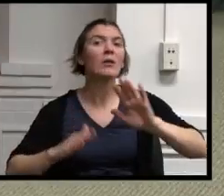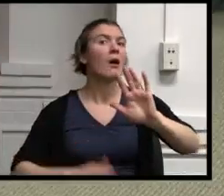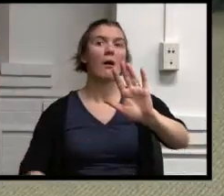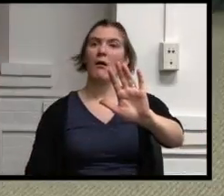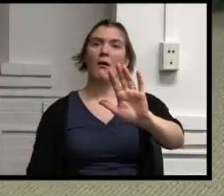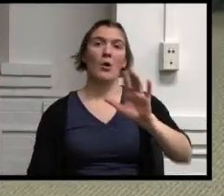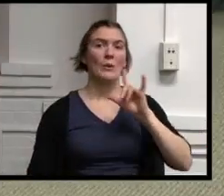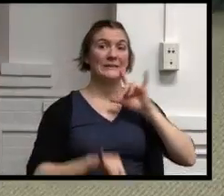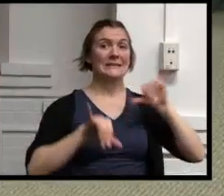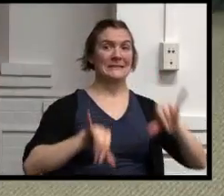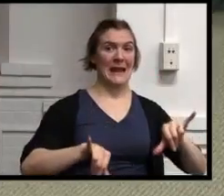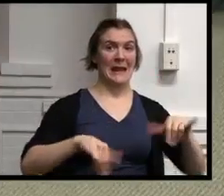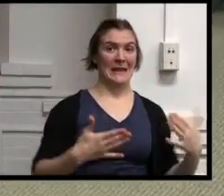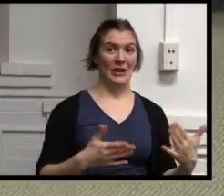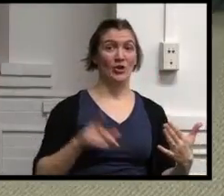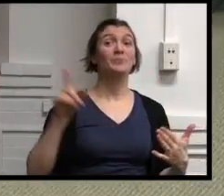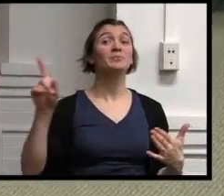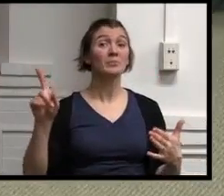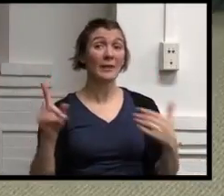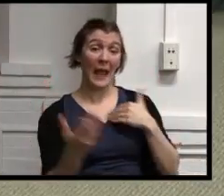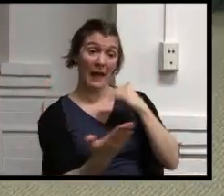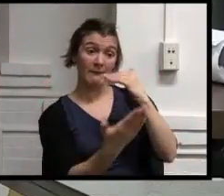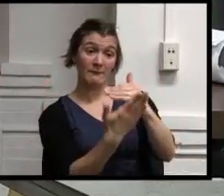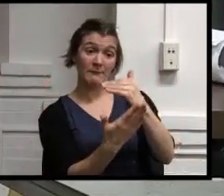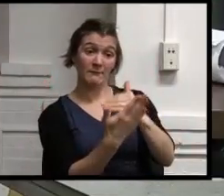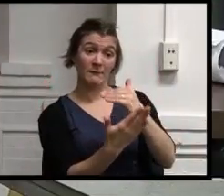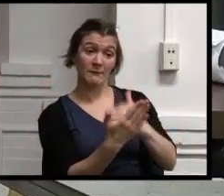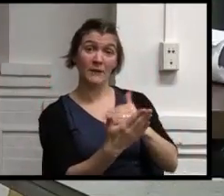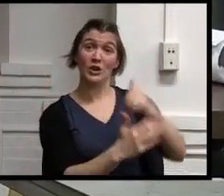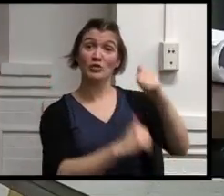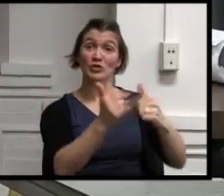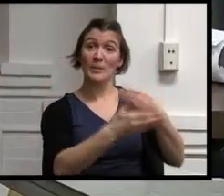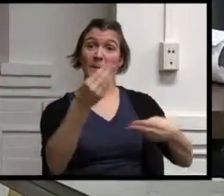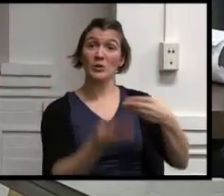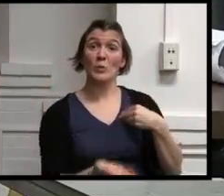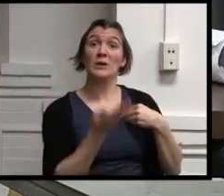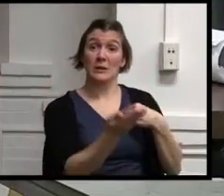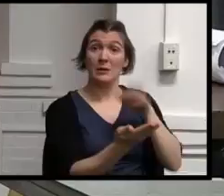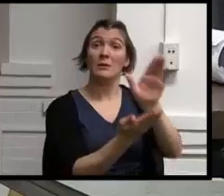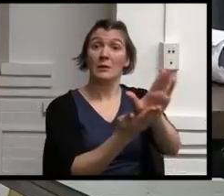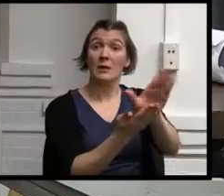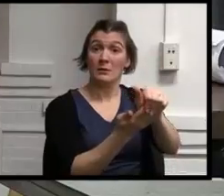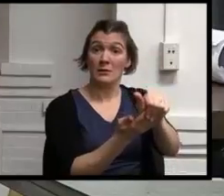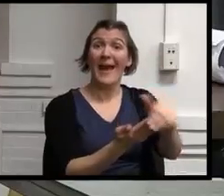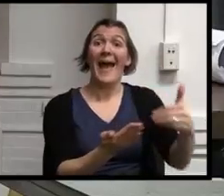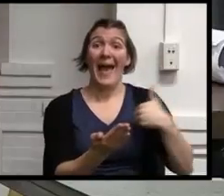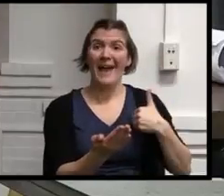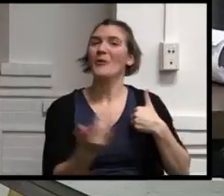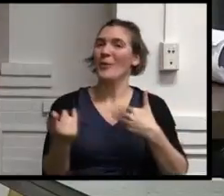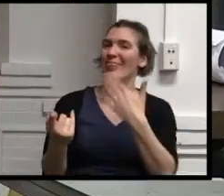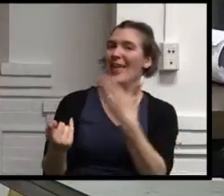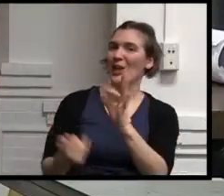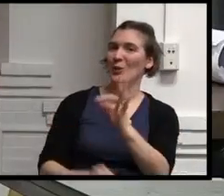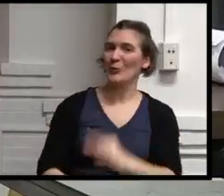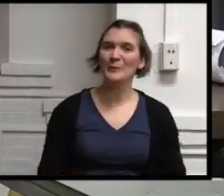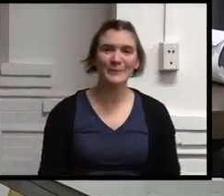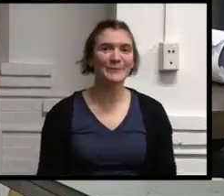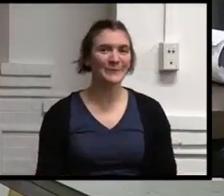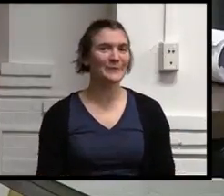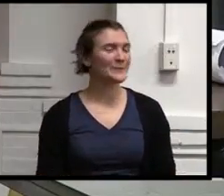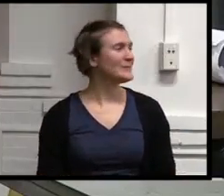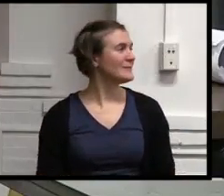sure we clarify that. And the itemized construction budget was submitted as part of the application process. What I saw in here. Yeah, thank you.